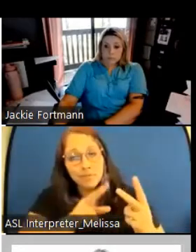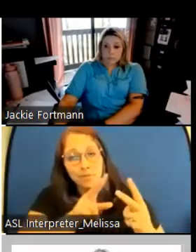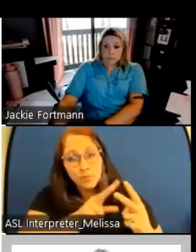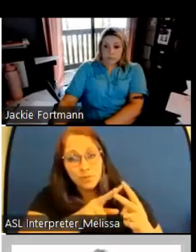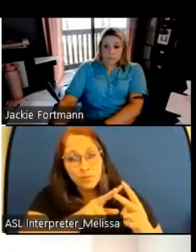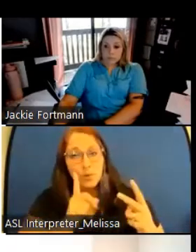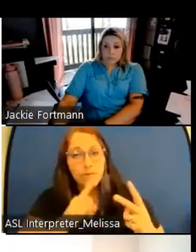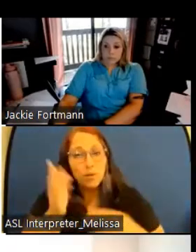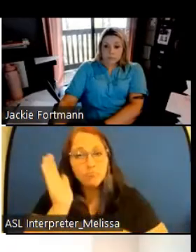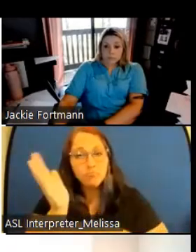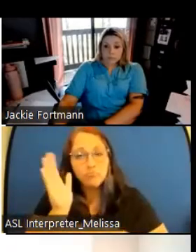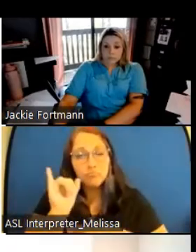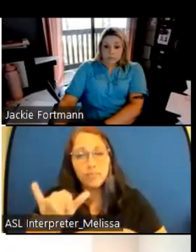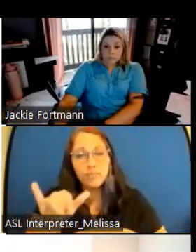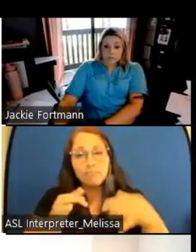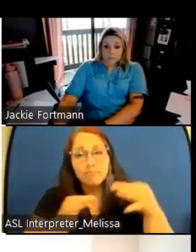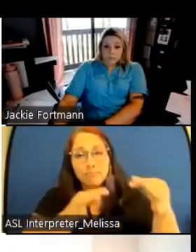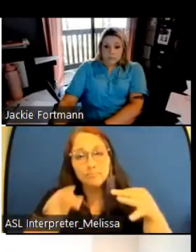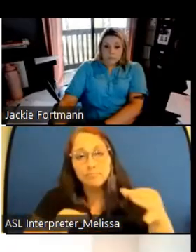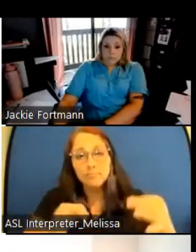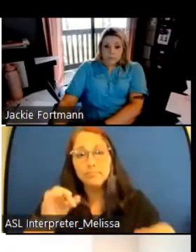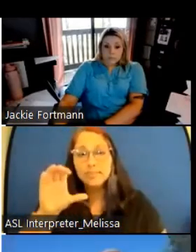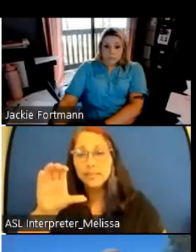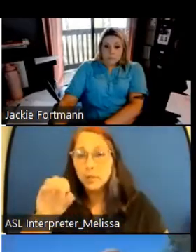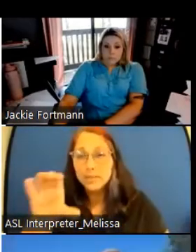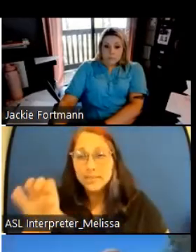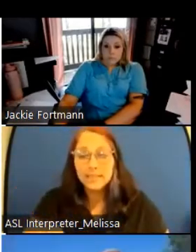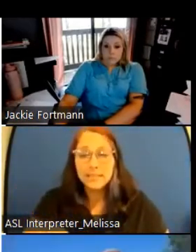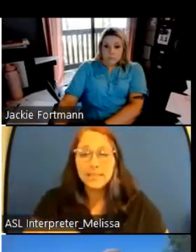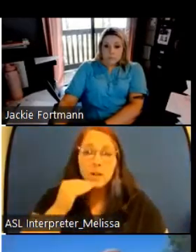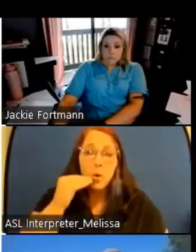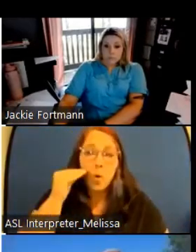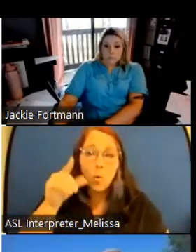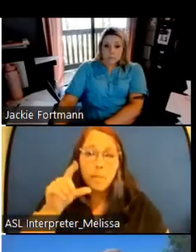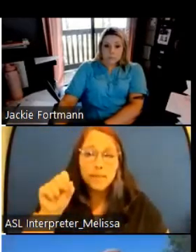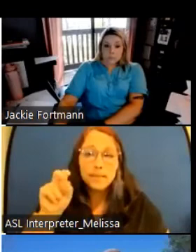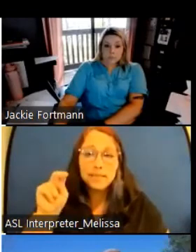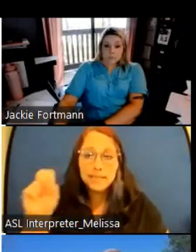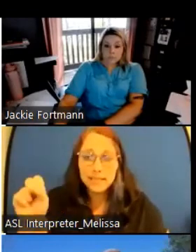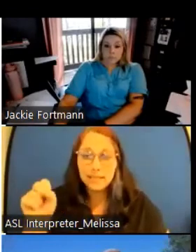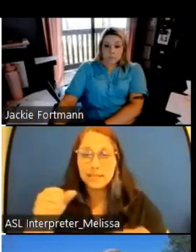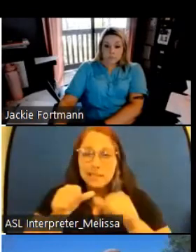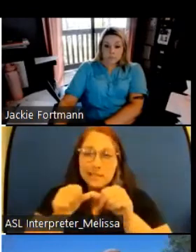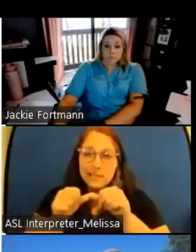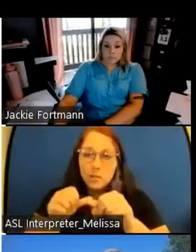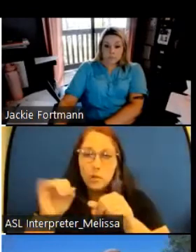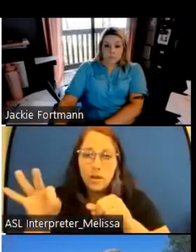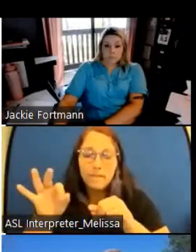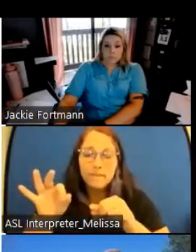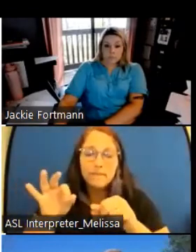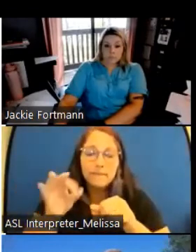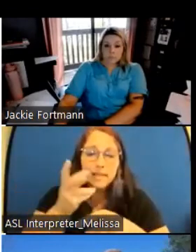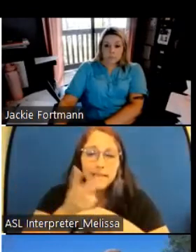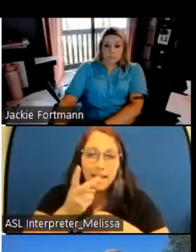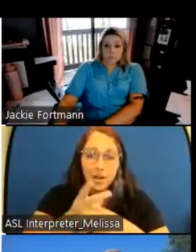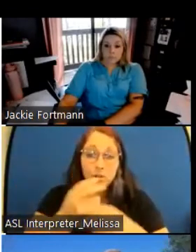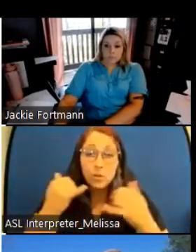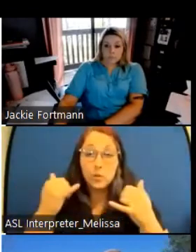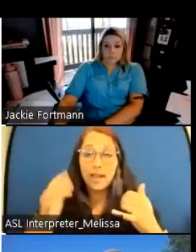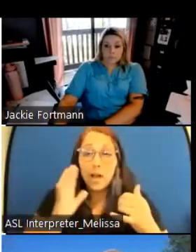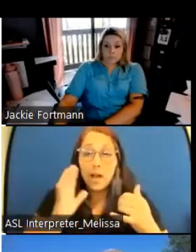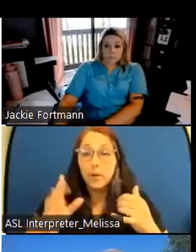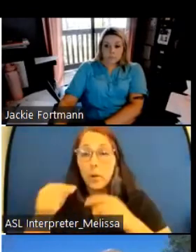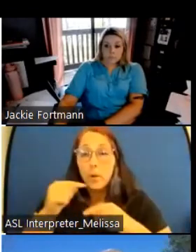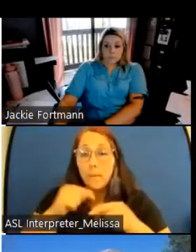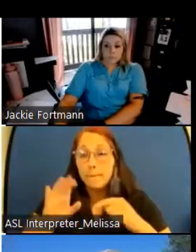continuums of care, or COCs, and coordinated entry systems. Now we'll turn to our expert panelists working in partnership in